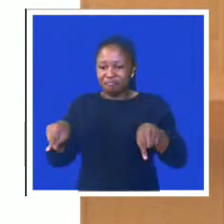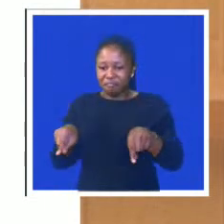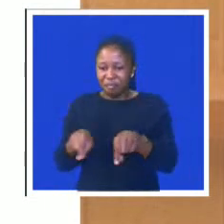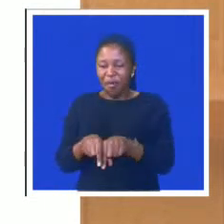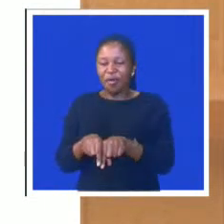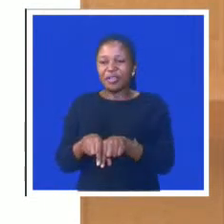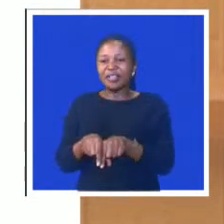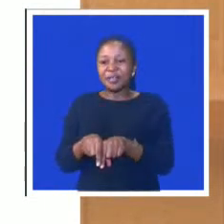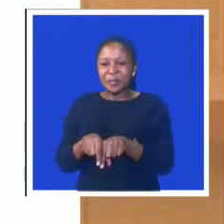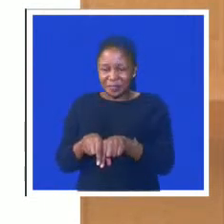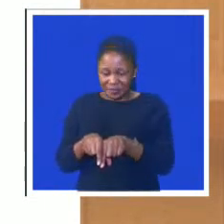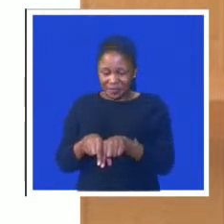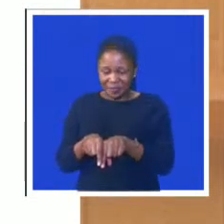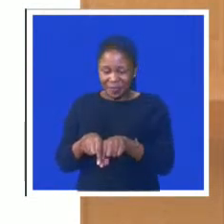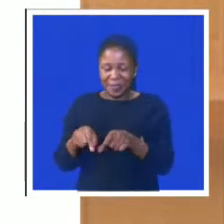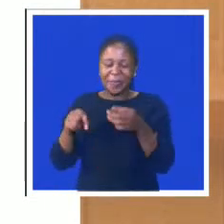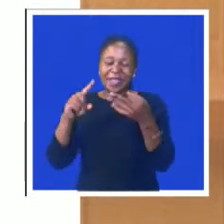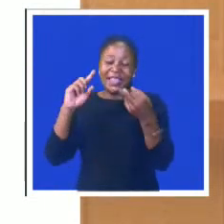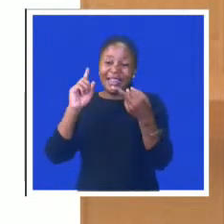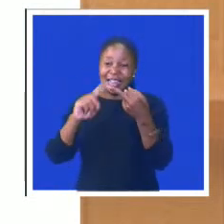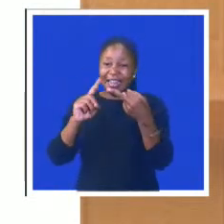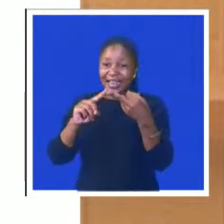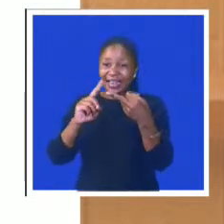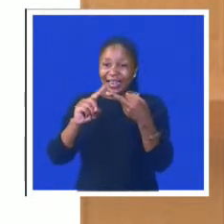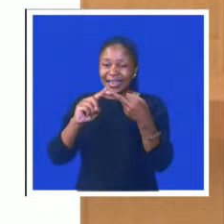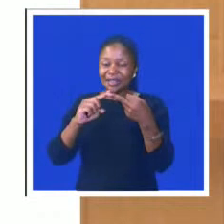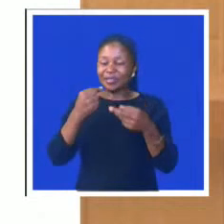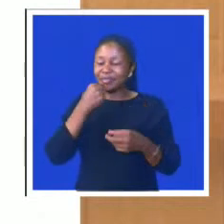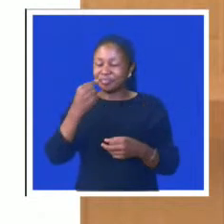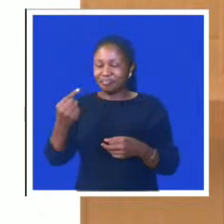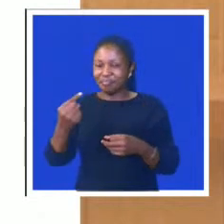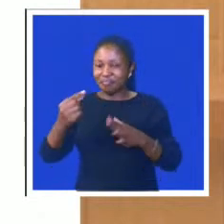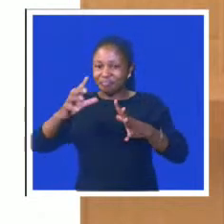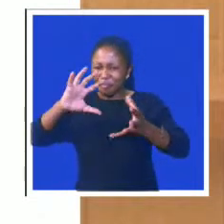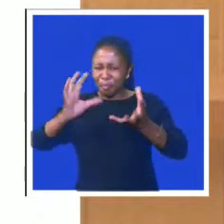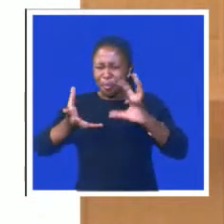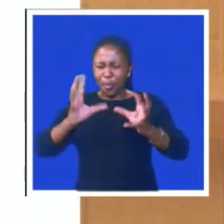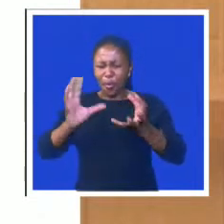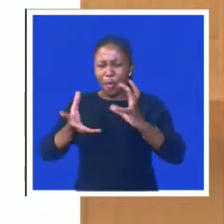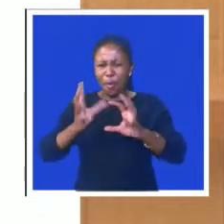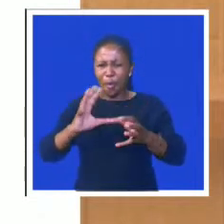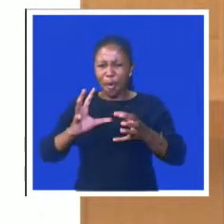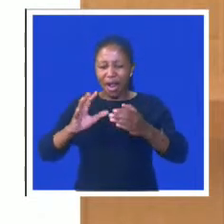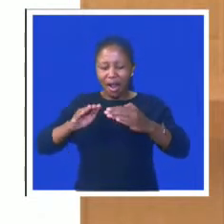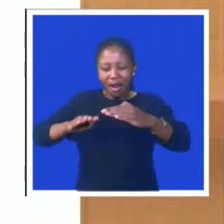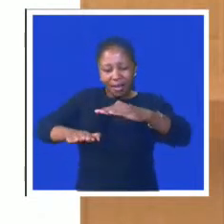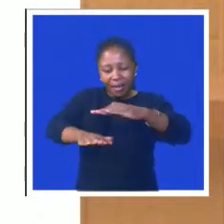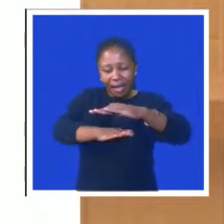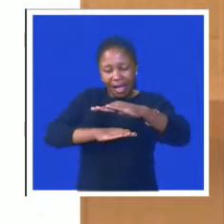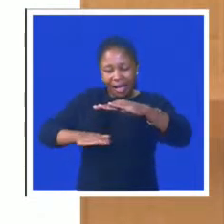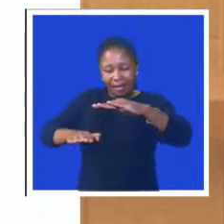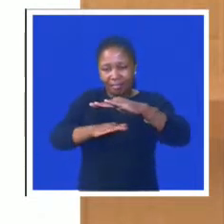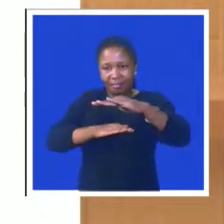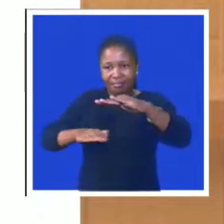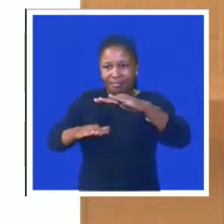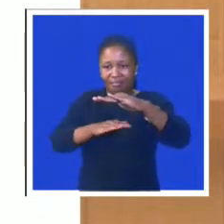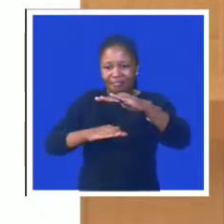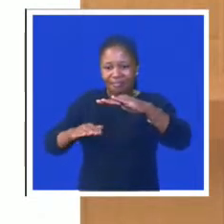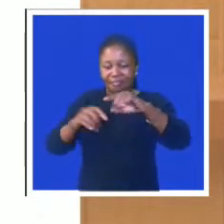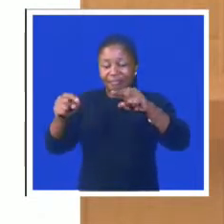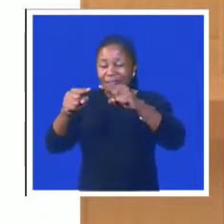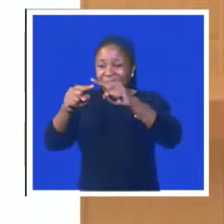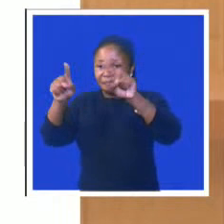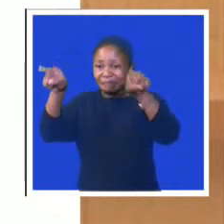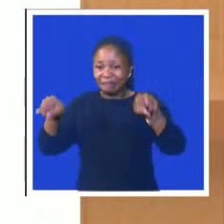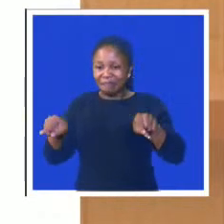And then in number 3, we said, the ball is under the box.